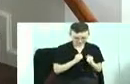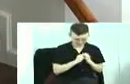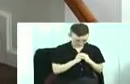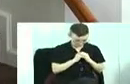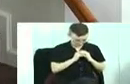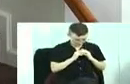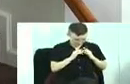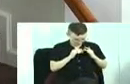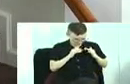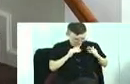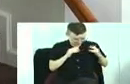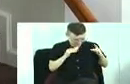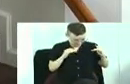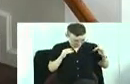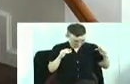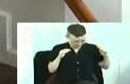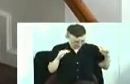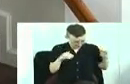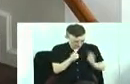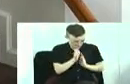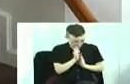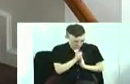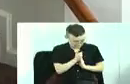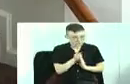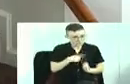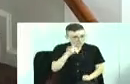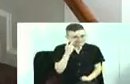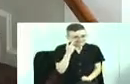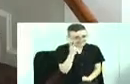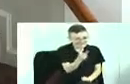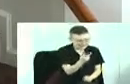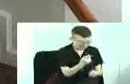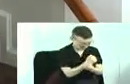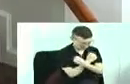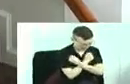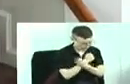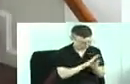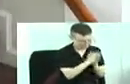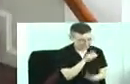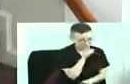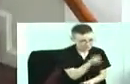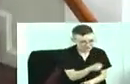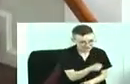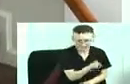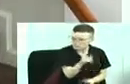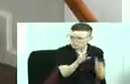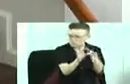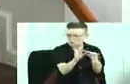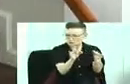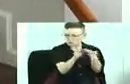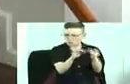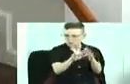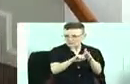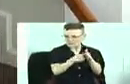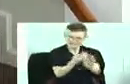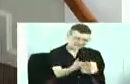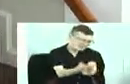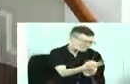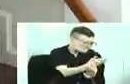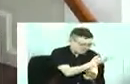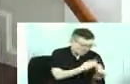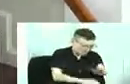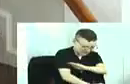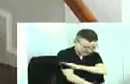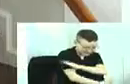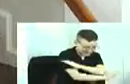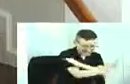we glimpse love made real. So the story begins. It begins before the sun is up. We are told